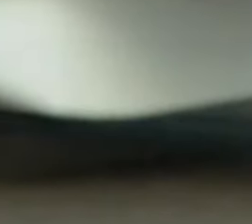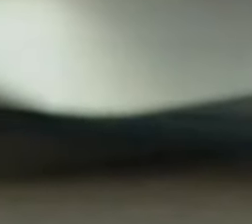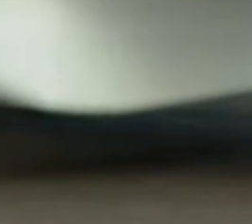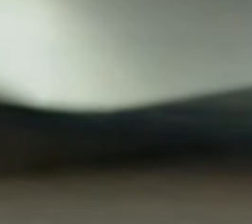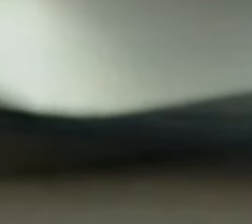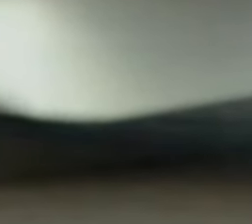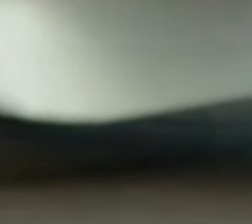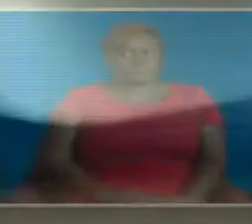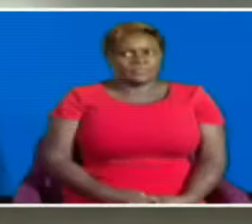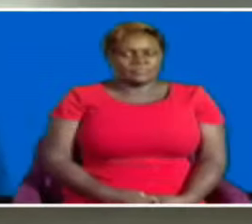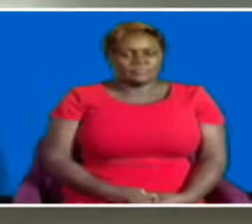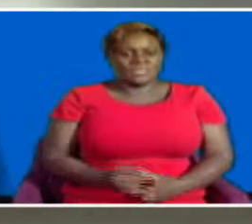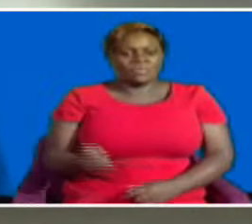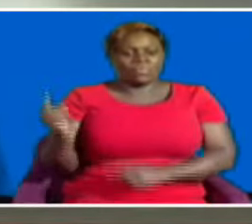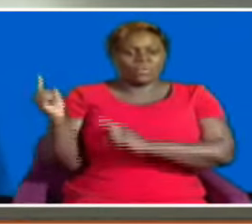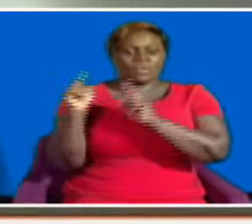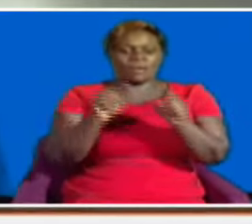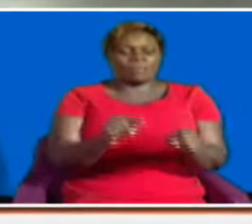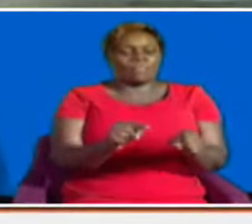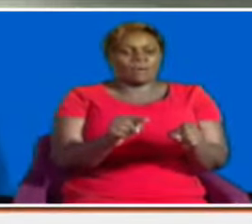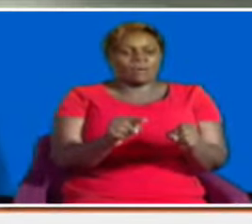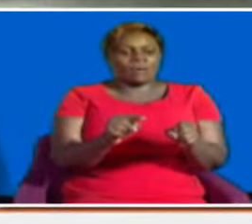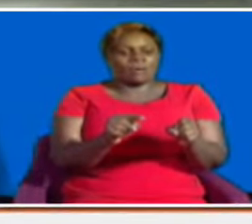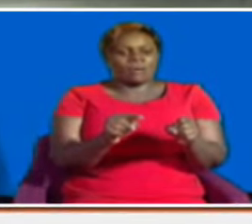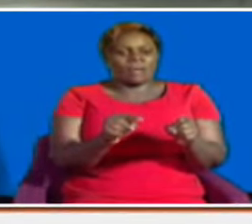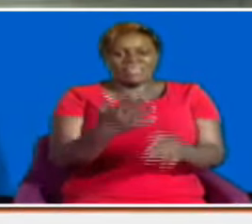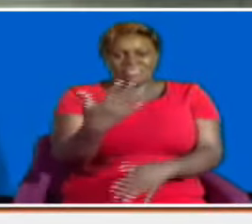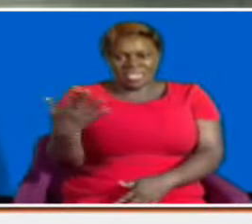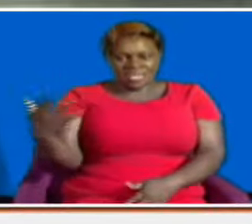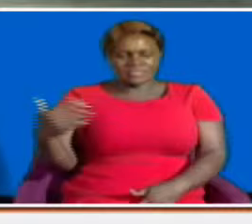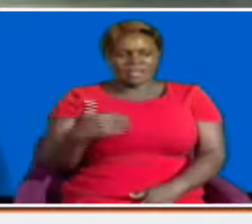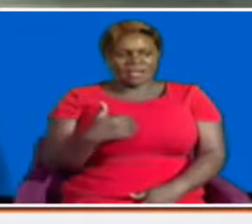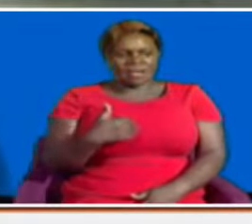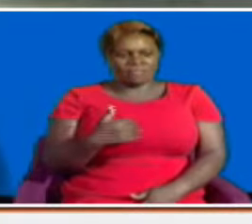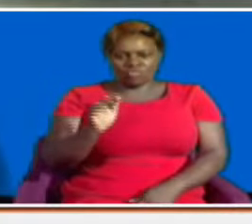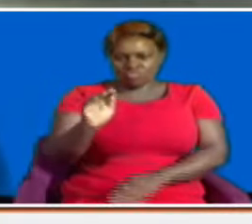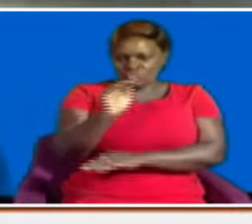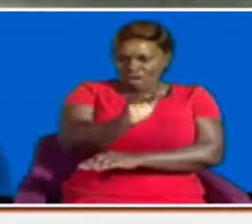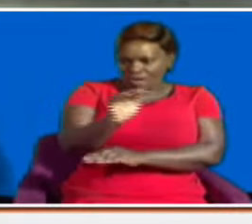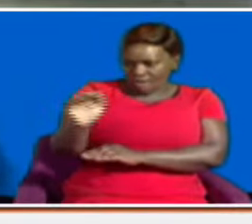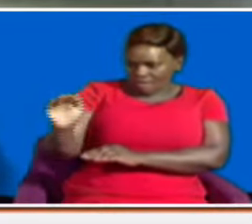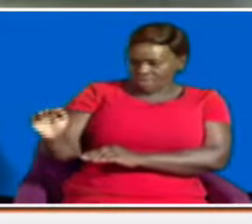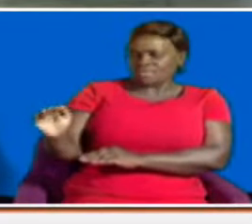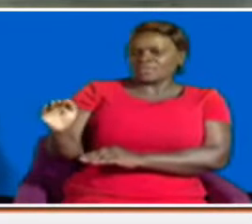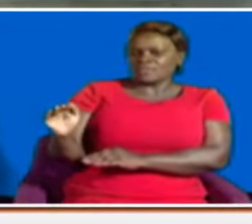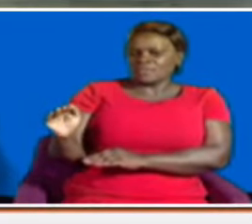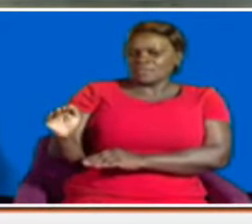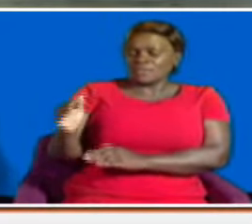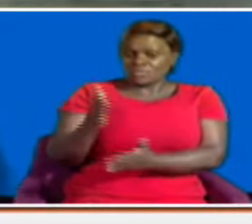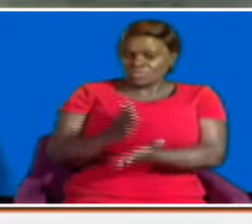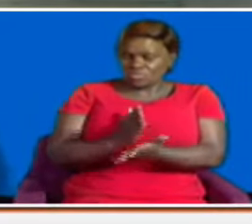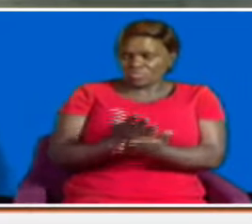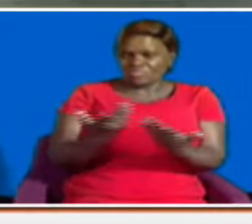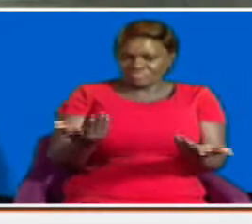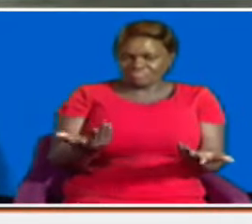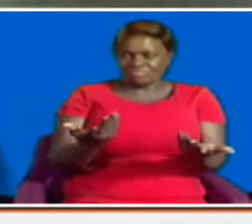We are coming to you with an offer, product offer, that you've asked for. Because of course,